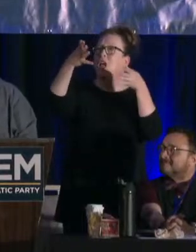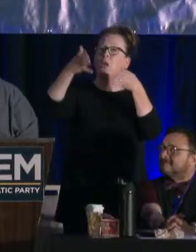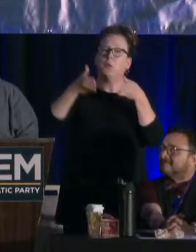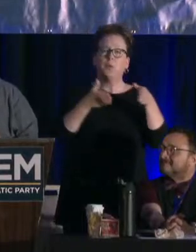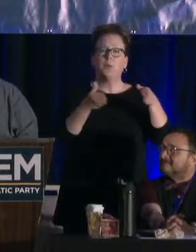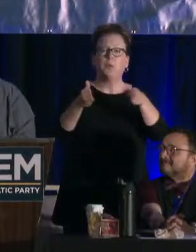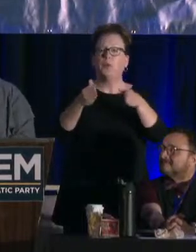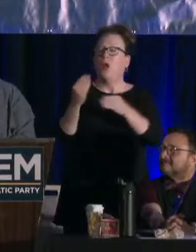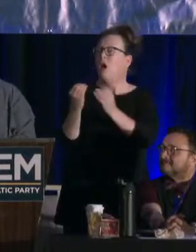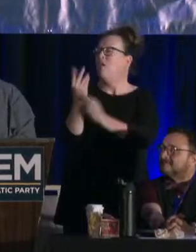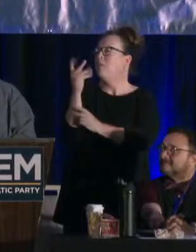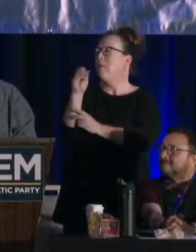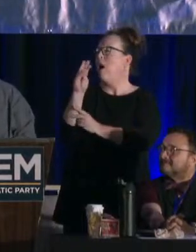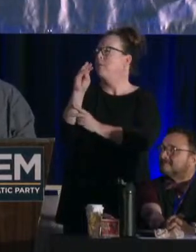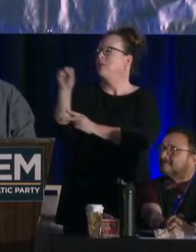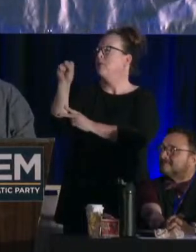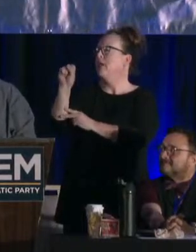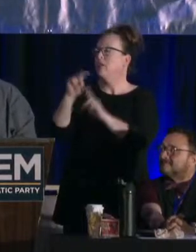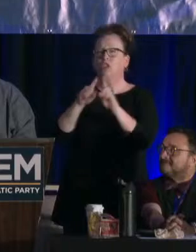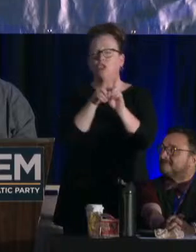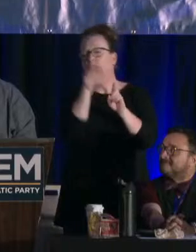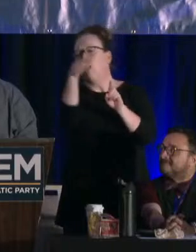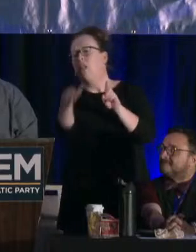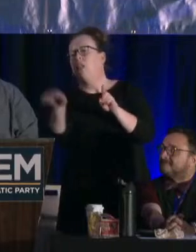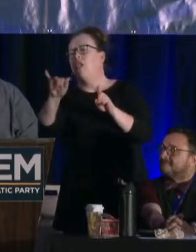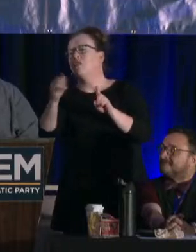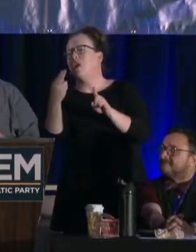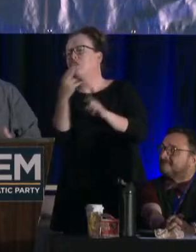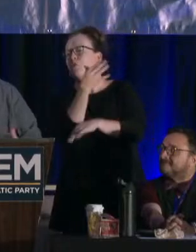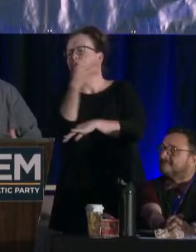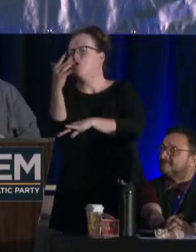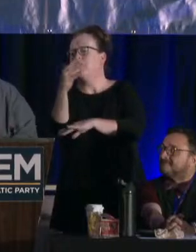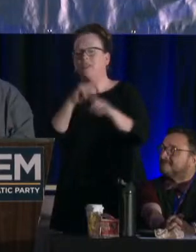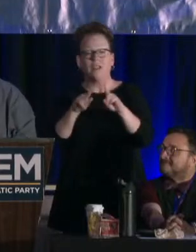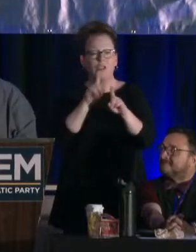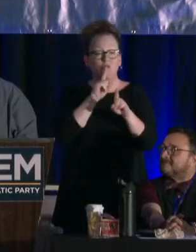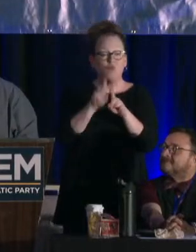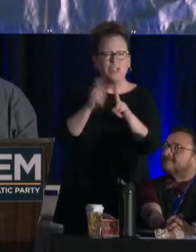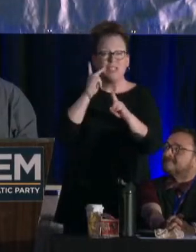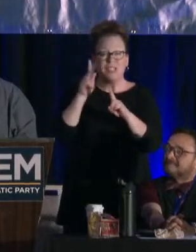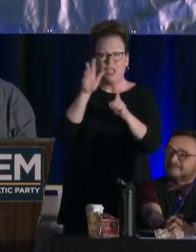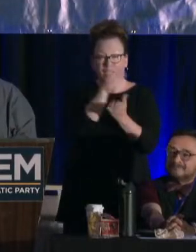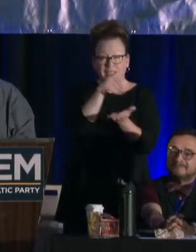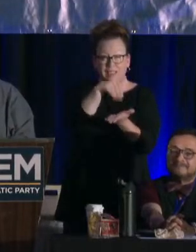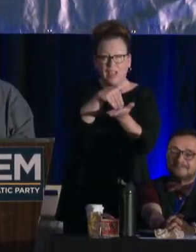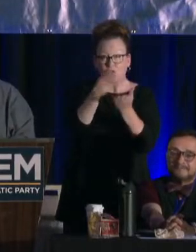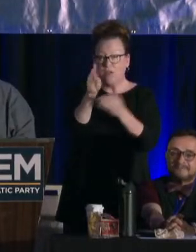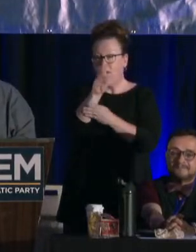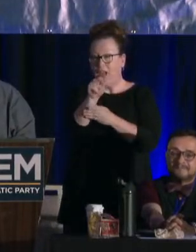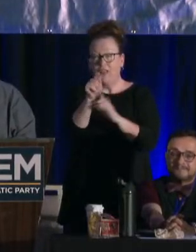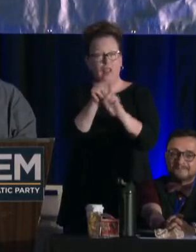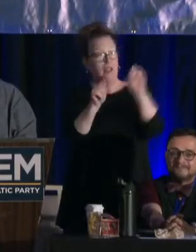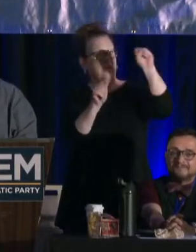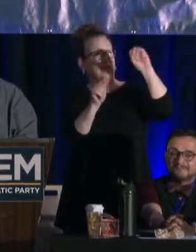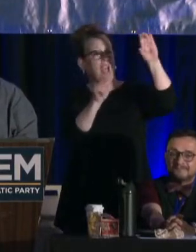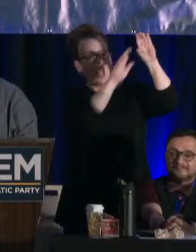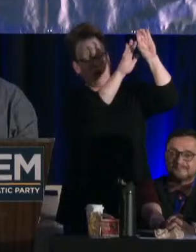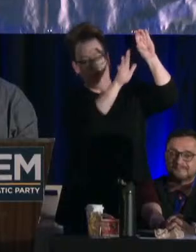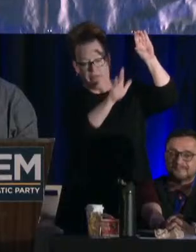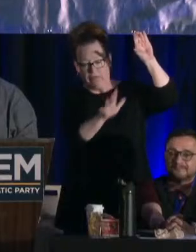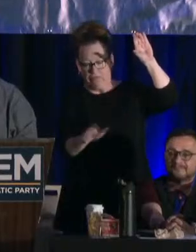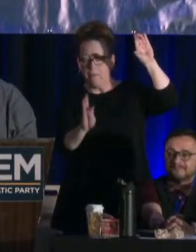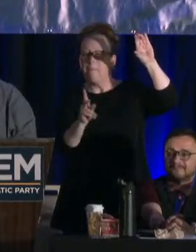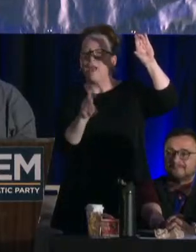Springs to the Joshua trees of the Antelope Valley, stretching nearly the length of the Central Valley from Sacramento County to the farming communities